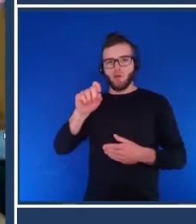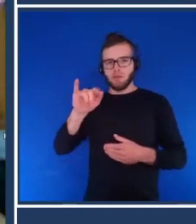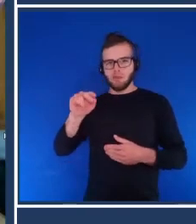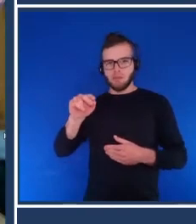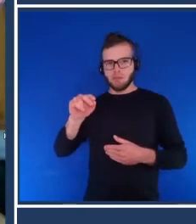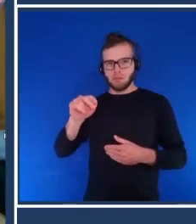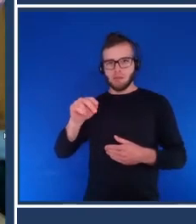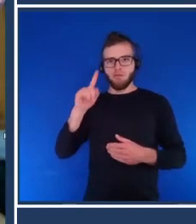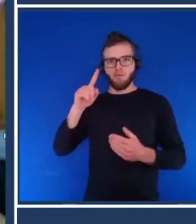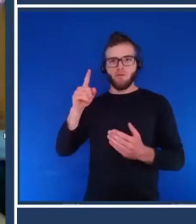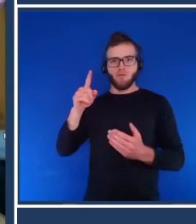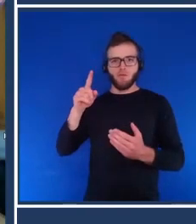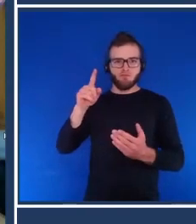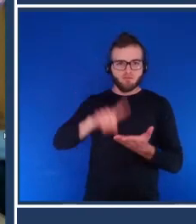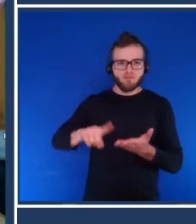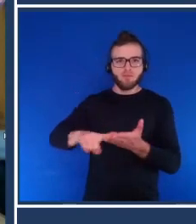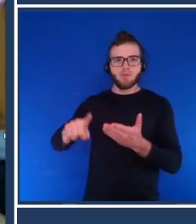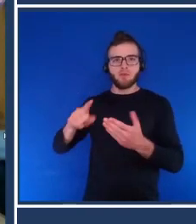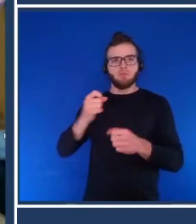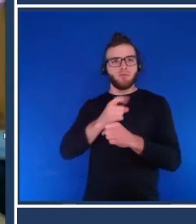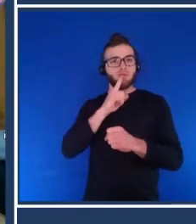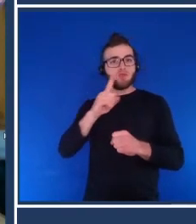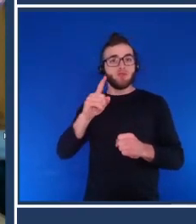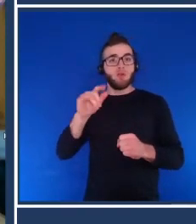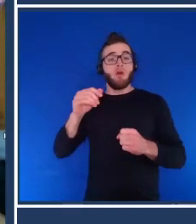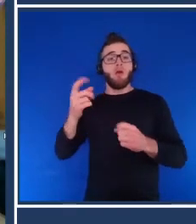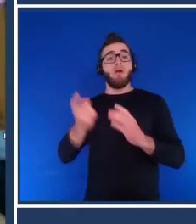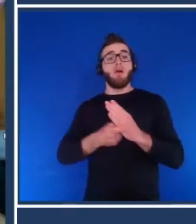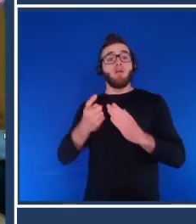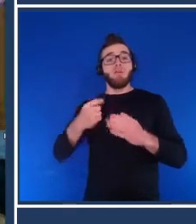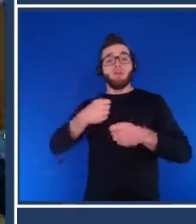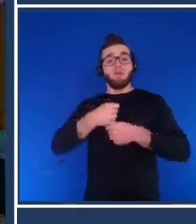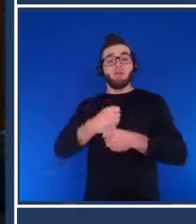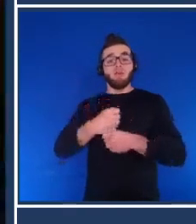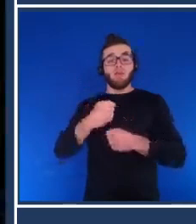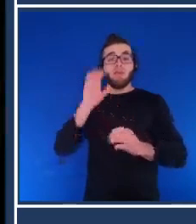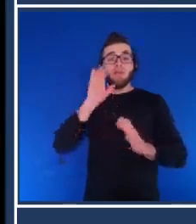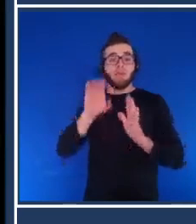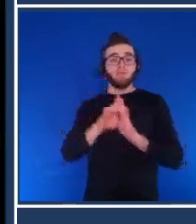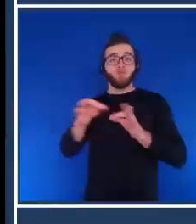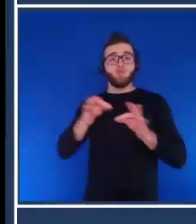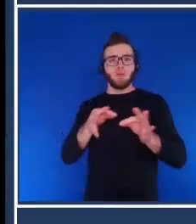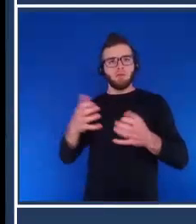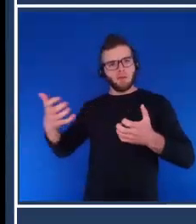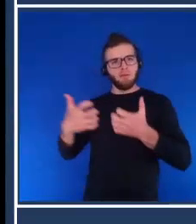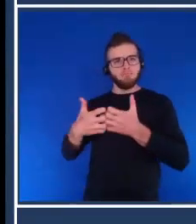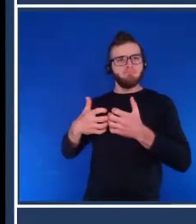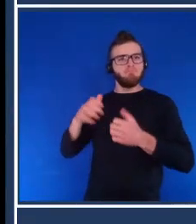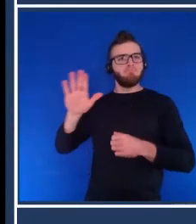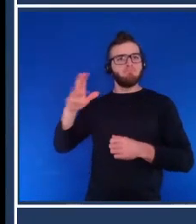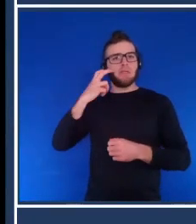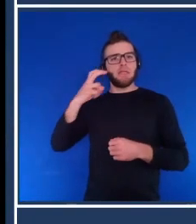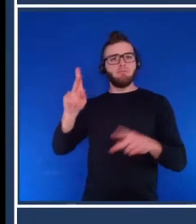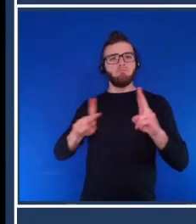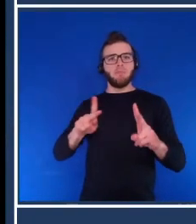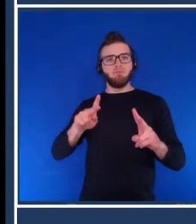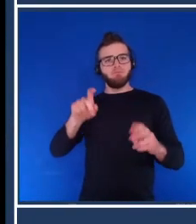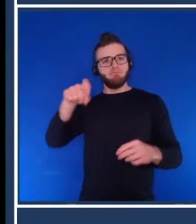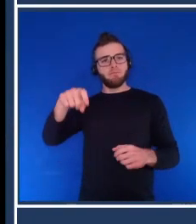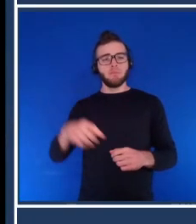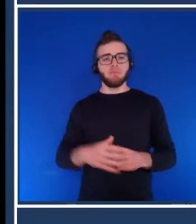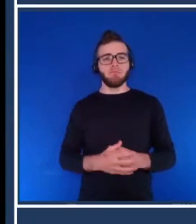automatically generated image descriptions meet the needs of people who are blind. In particular, most current